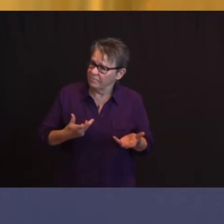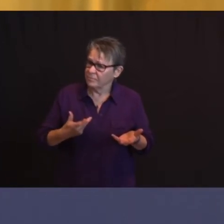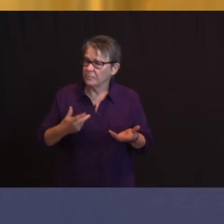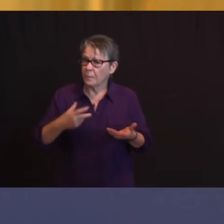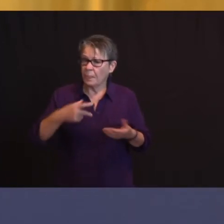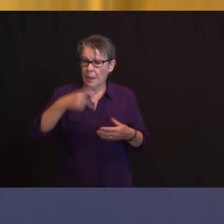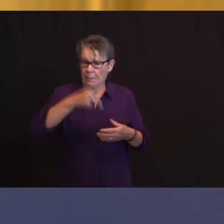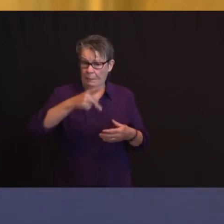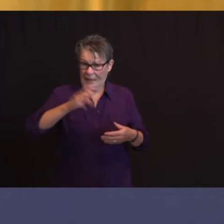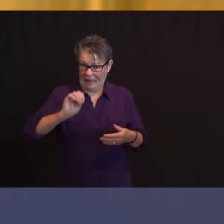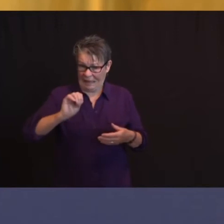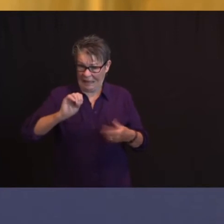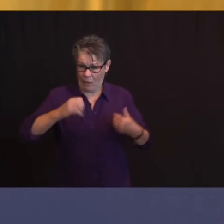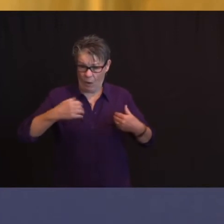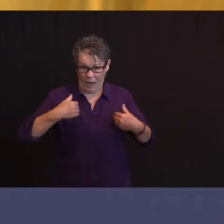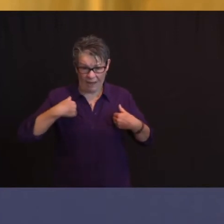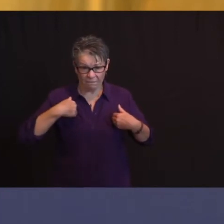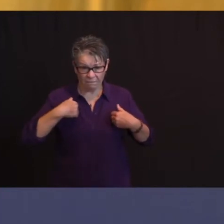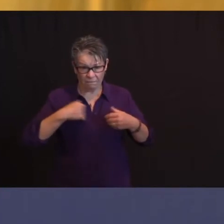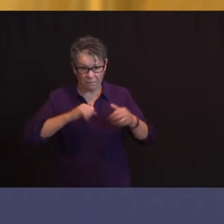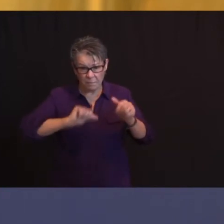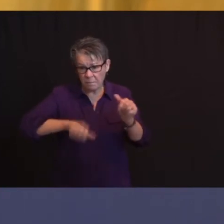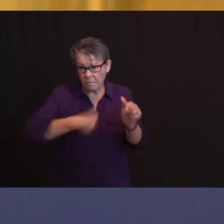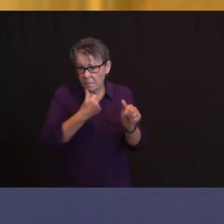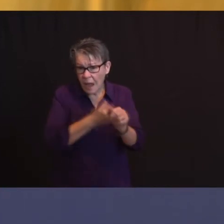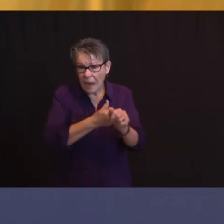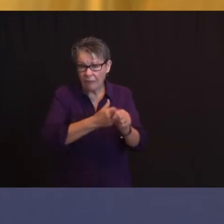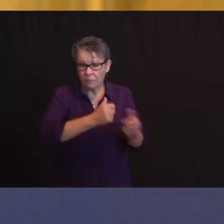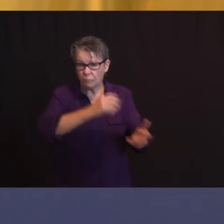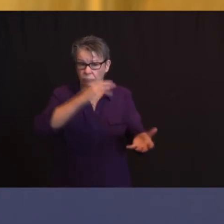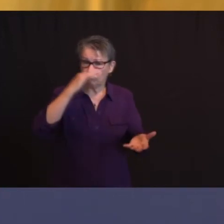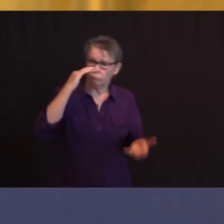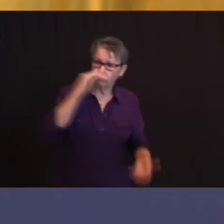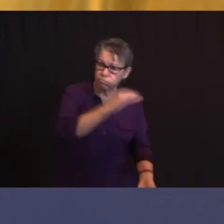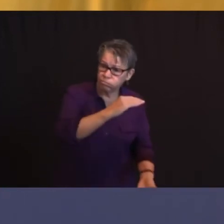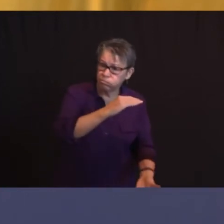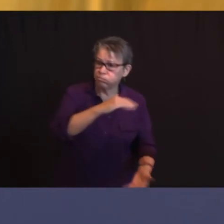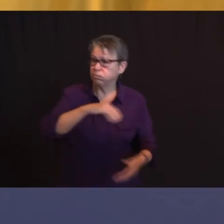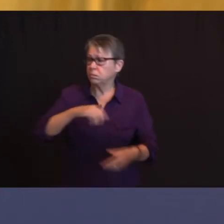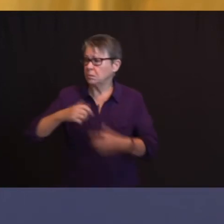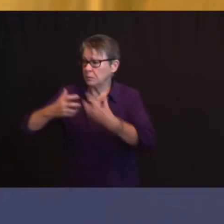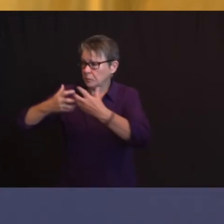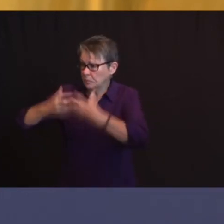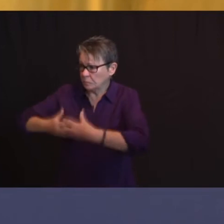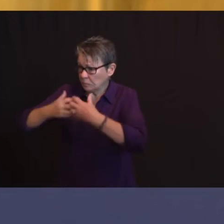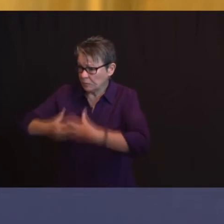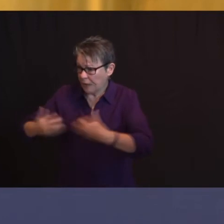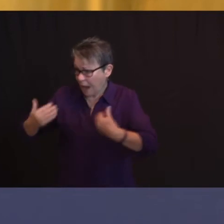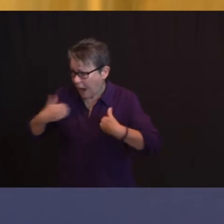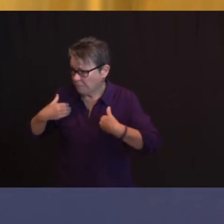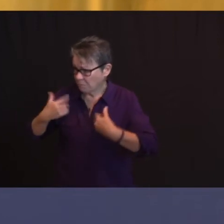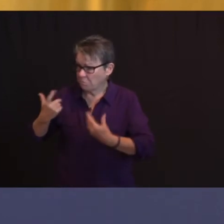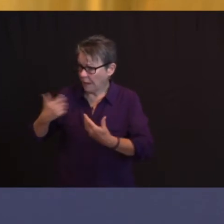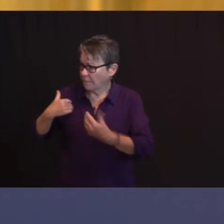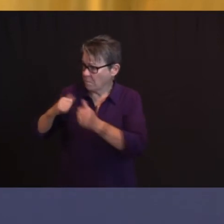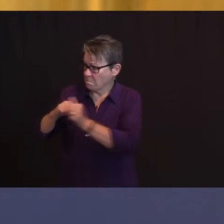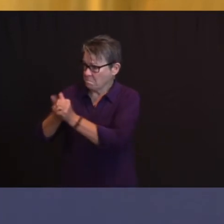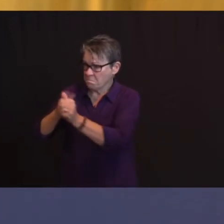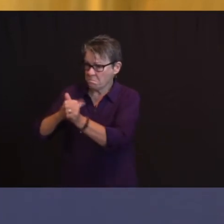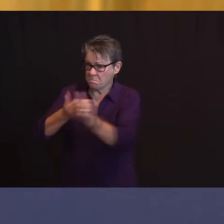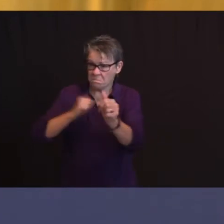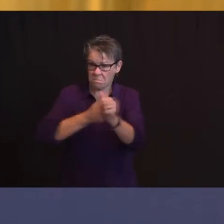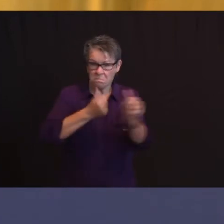bed capacity. We need more testing capacity. We're at a high level. Some days we're over 70,000, but